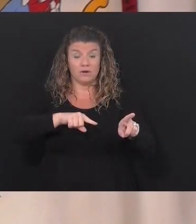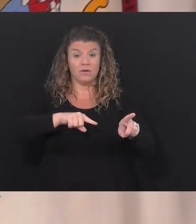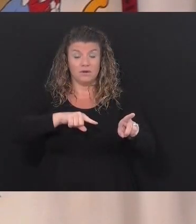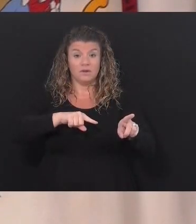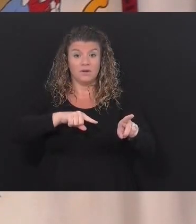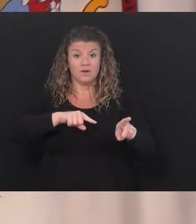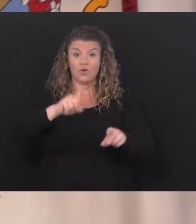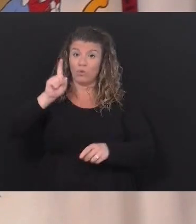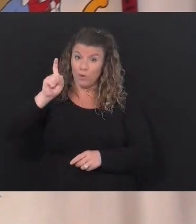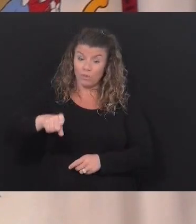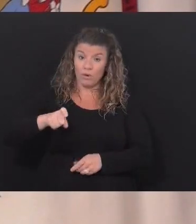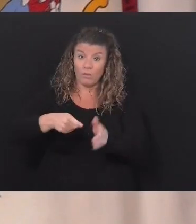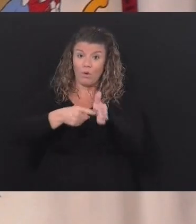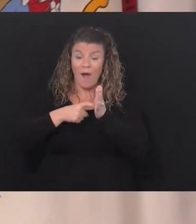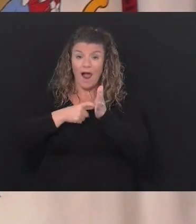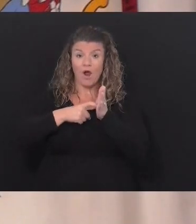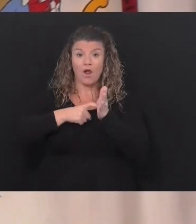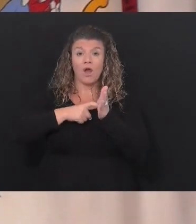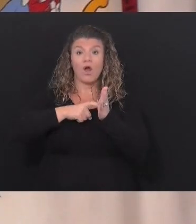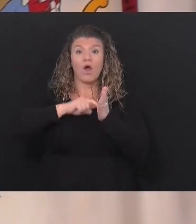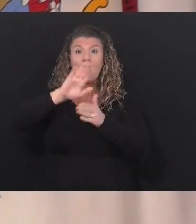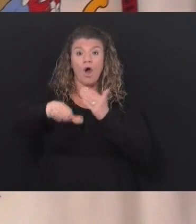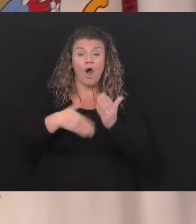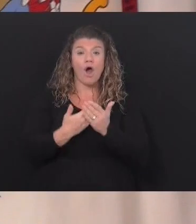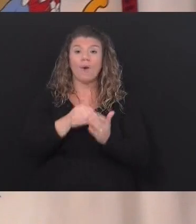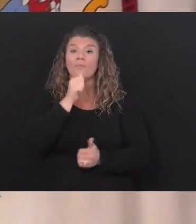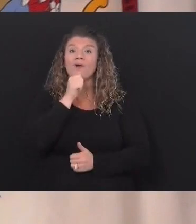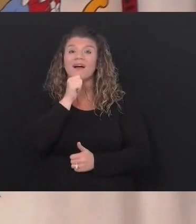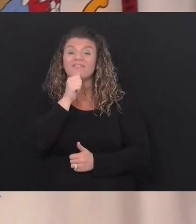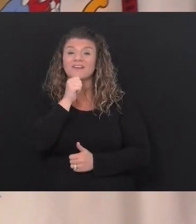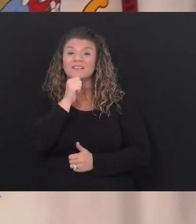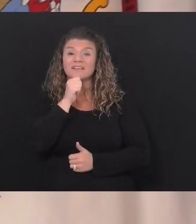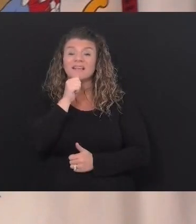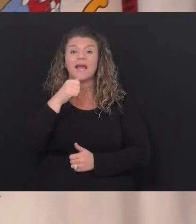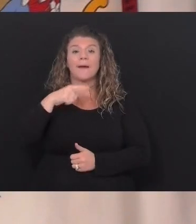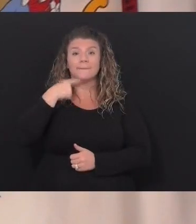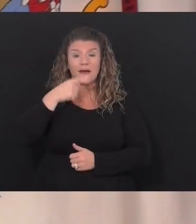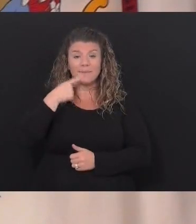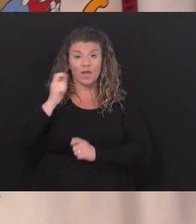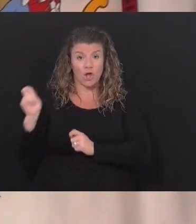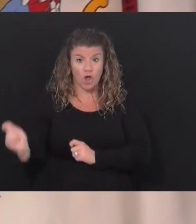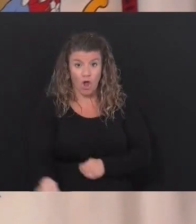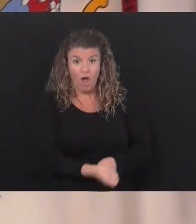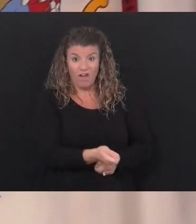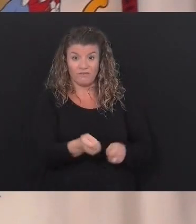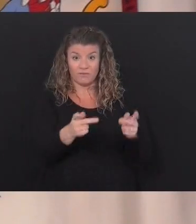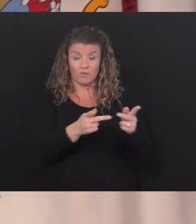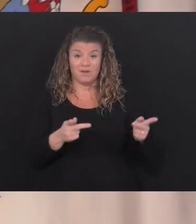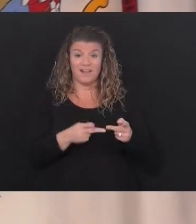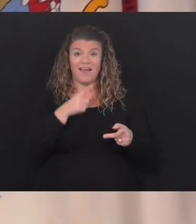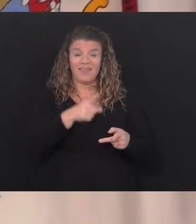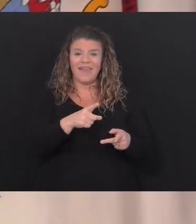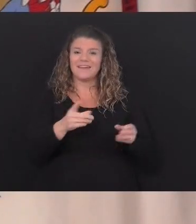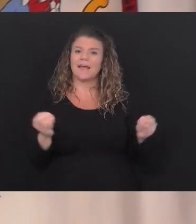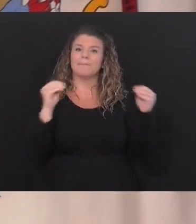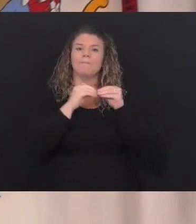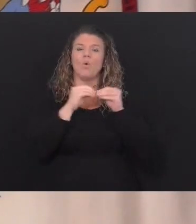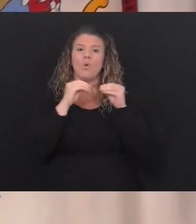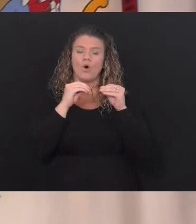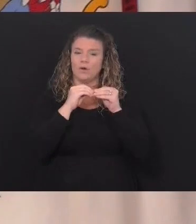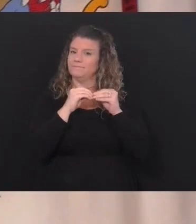that all private and public golf courses take additional steps to ensure proper social